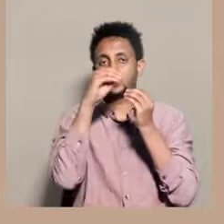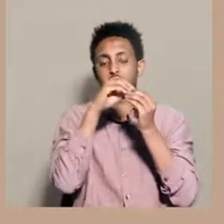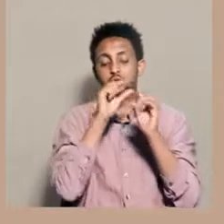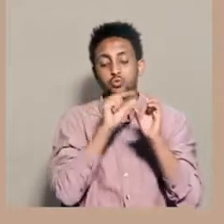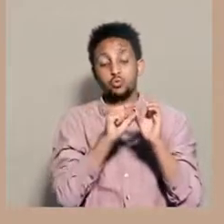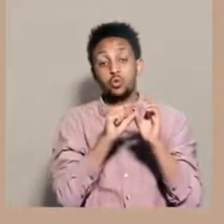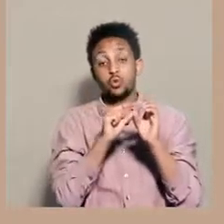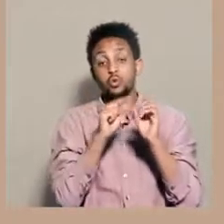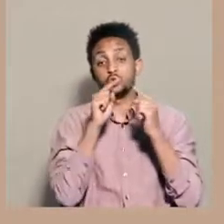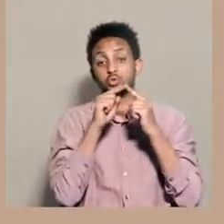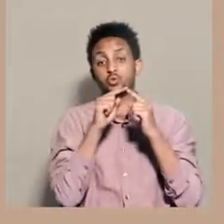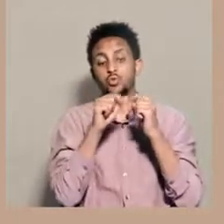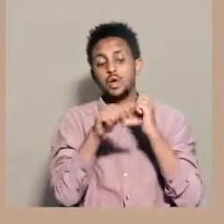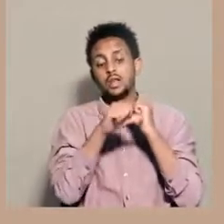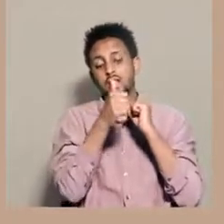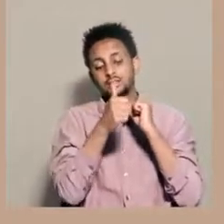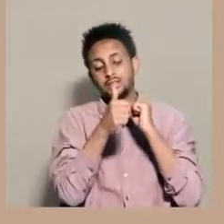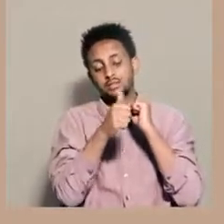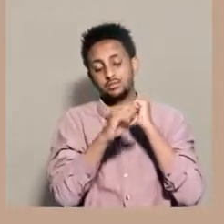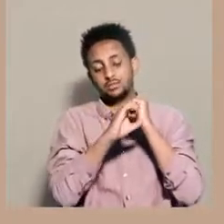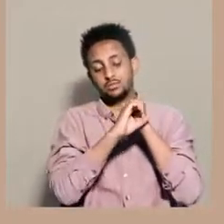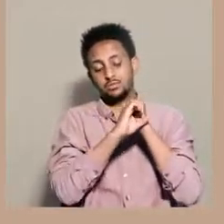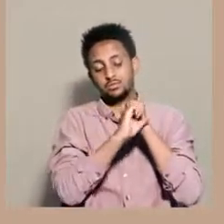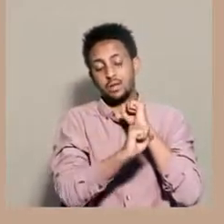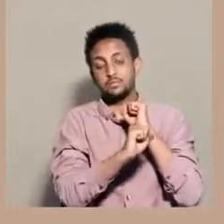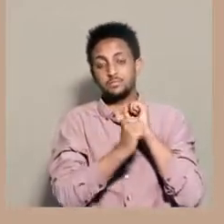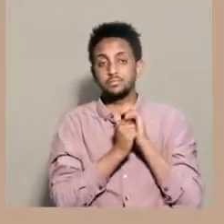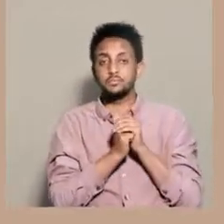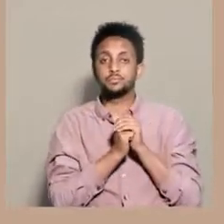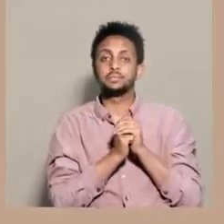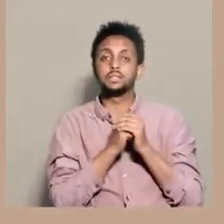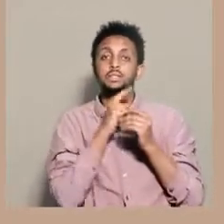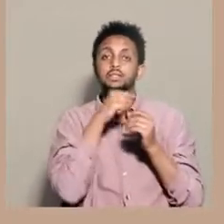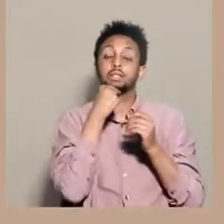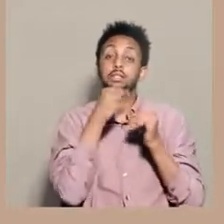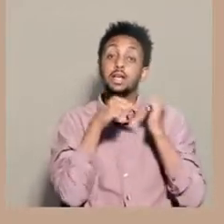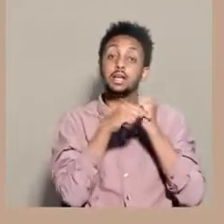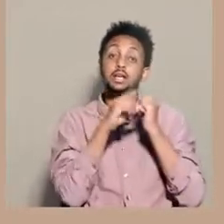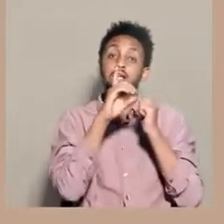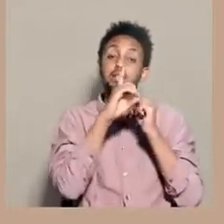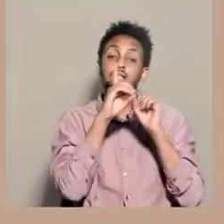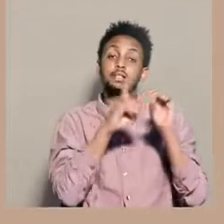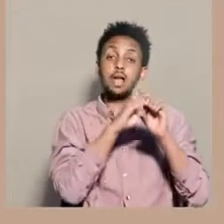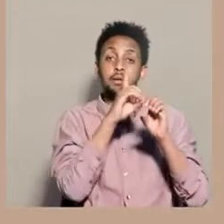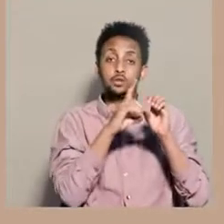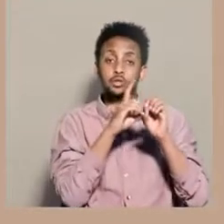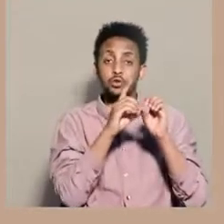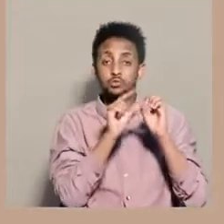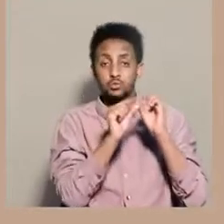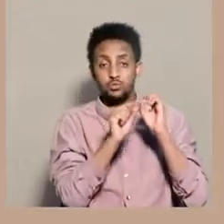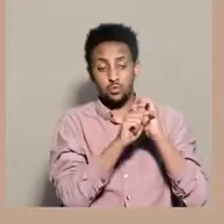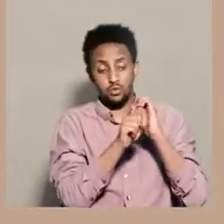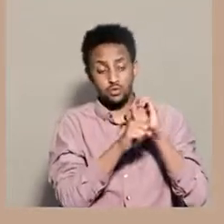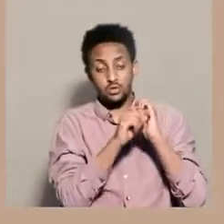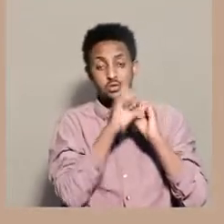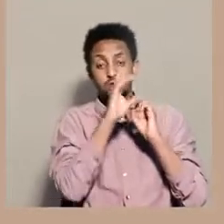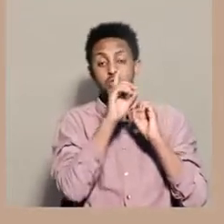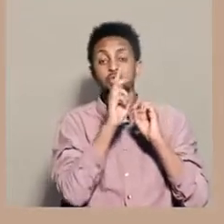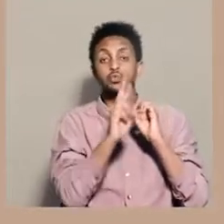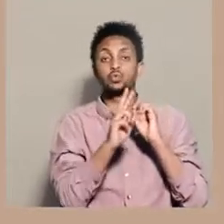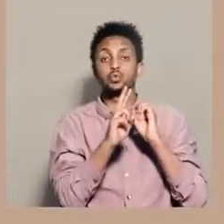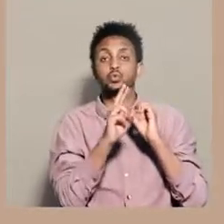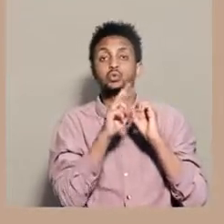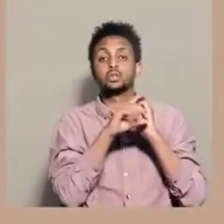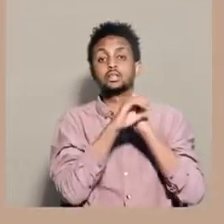smaller reduction to another pipe. Let's say that the diameter of the smaller pipe be D2,